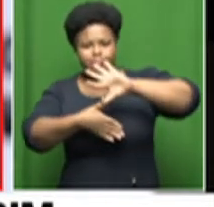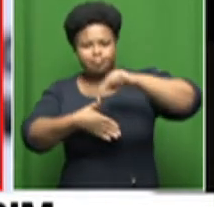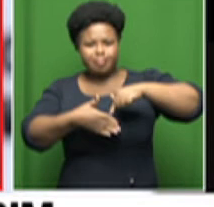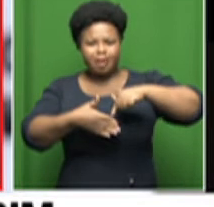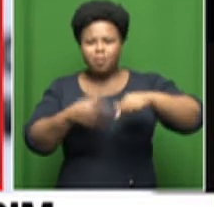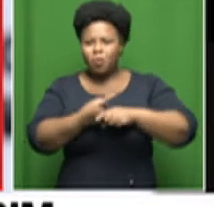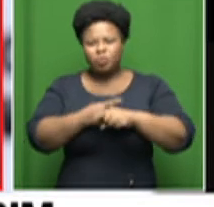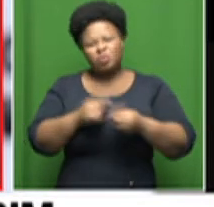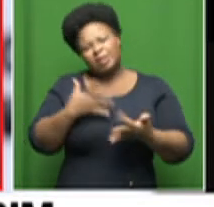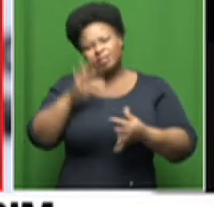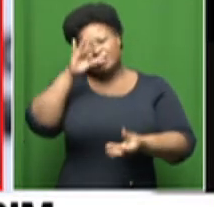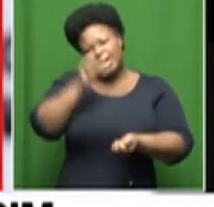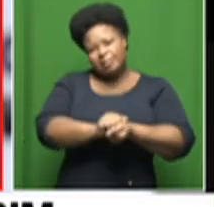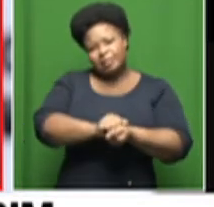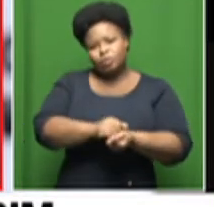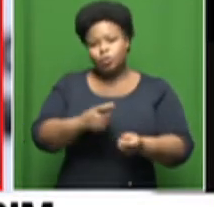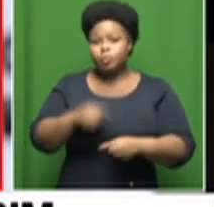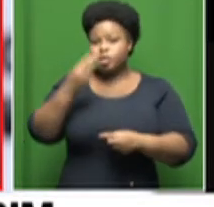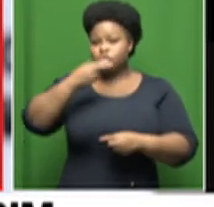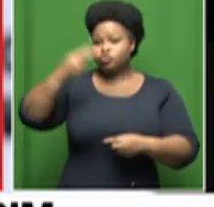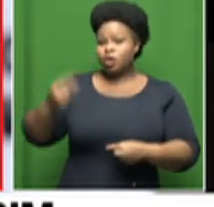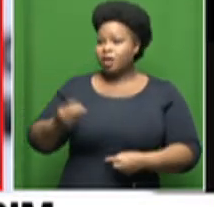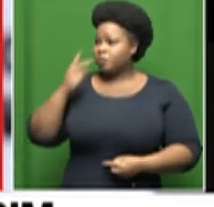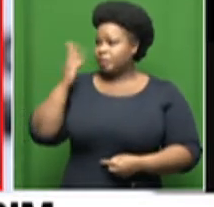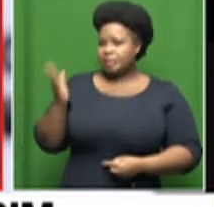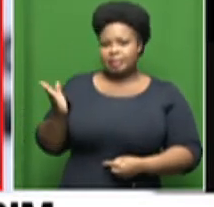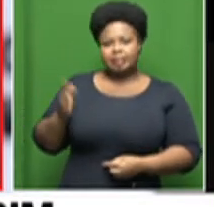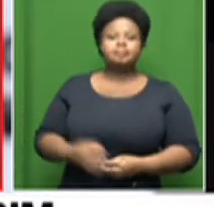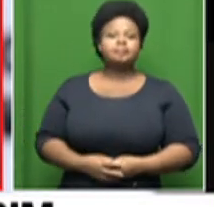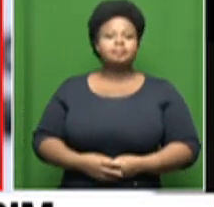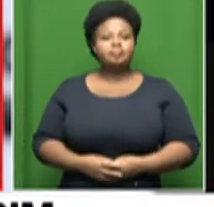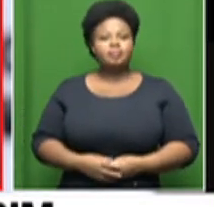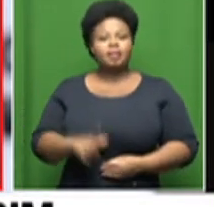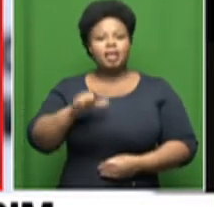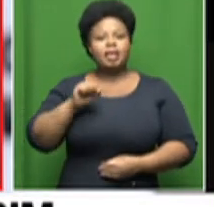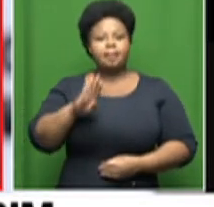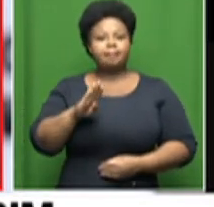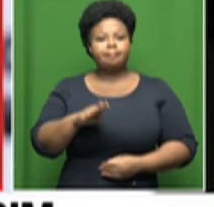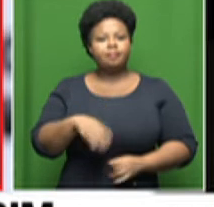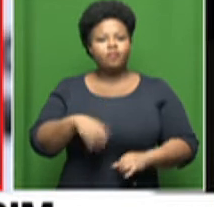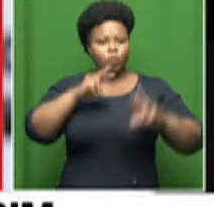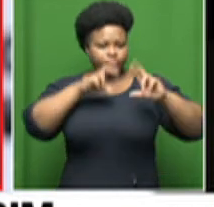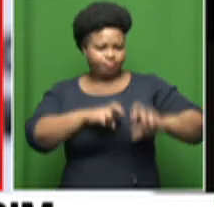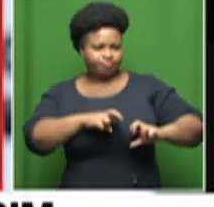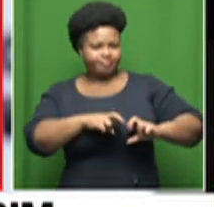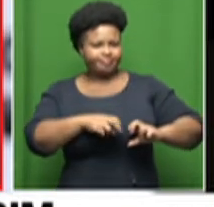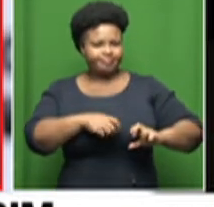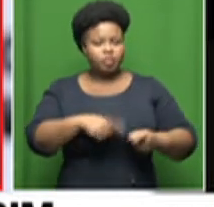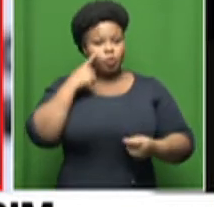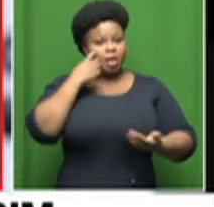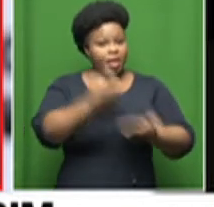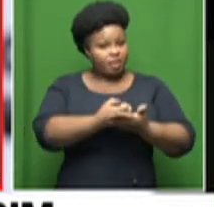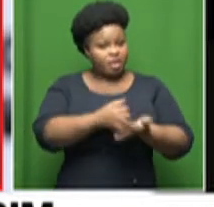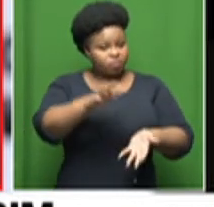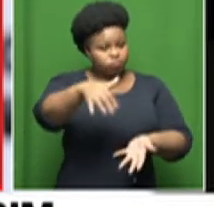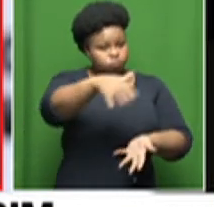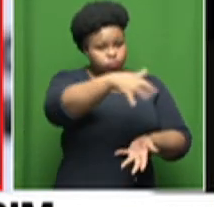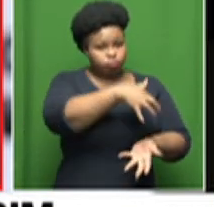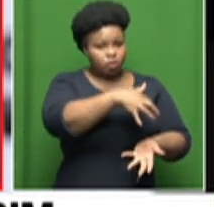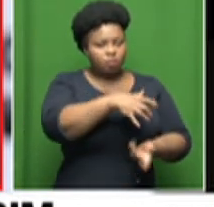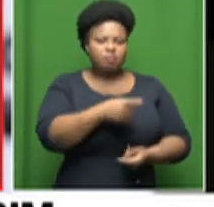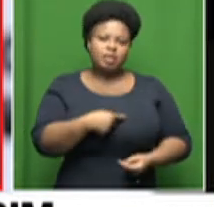can summarize it for you in this graph, that if you look at the laboratory assays, that's the evidence we have. I won't